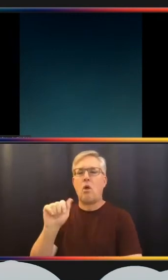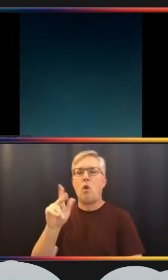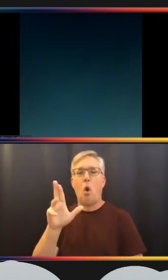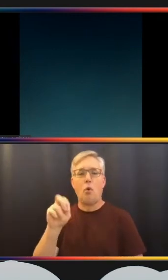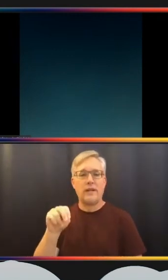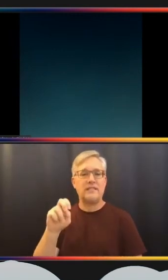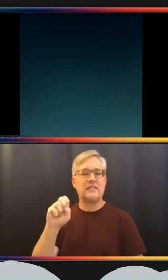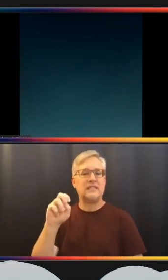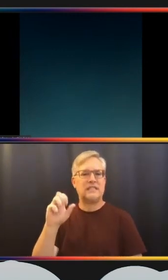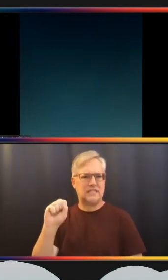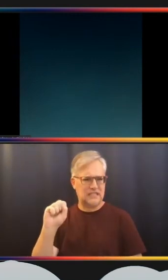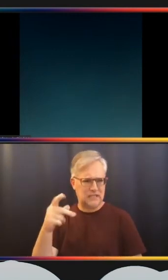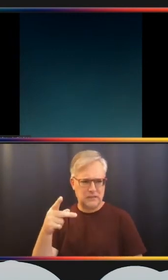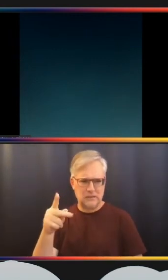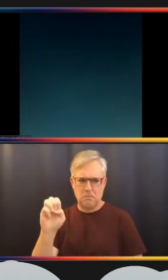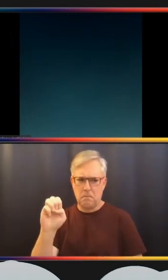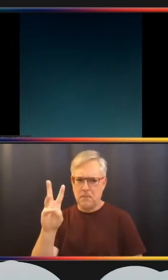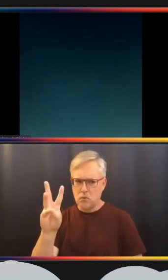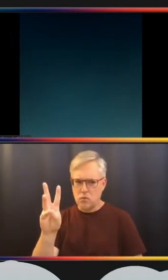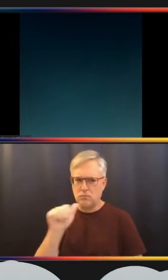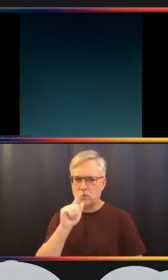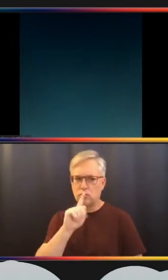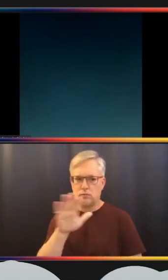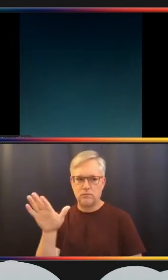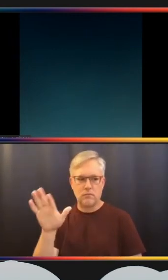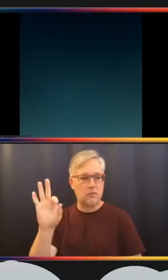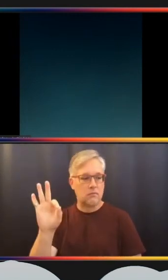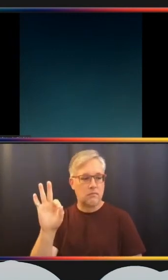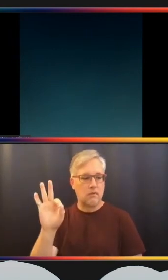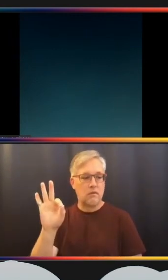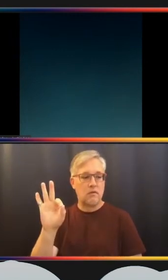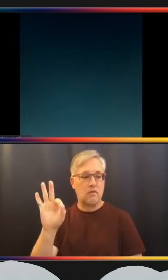her. You put it out into the world, it